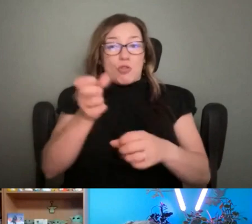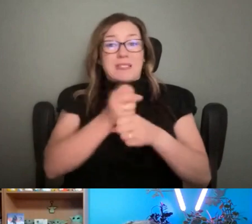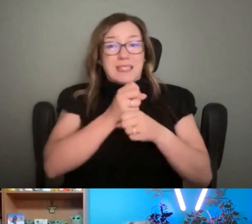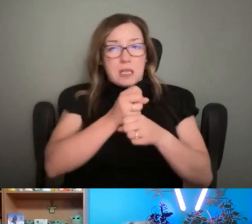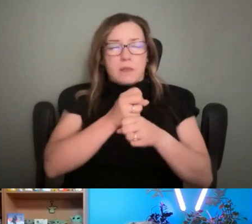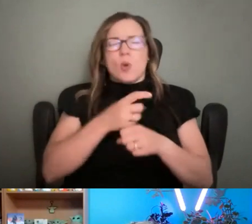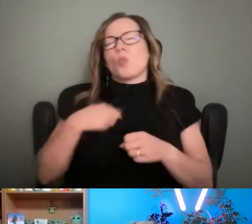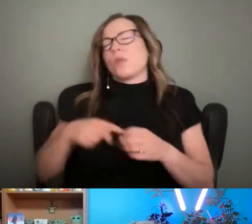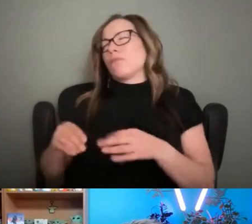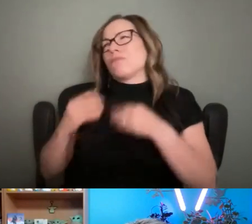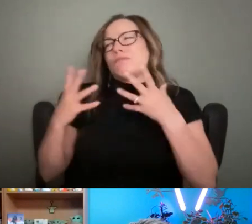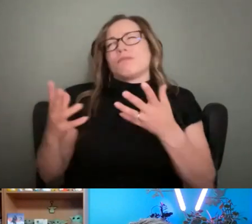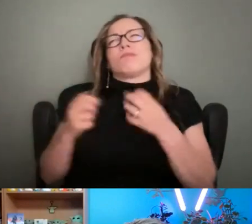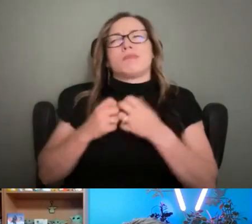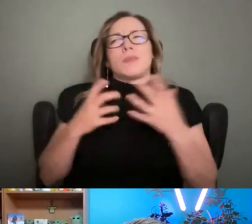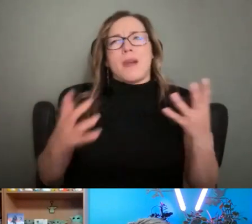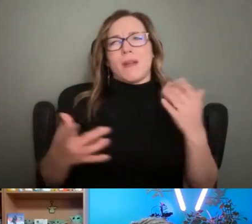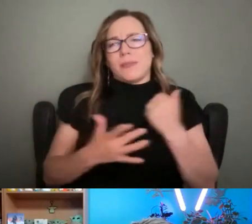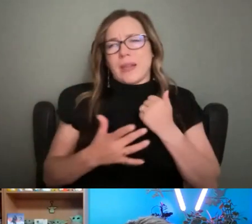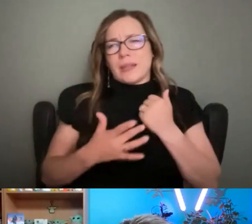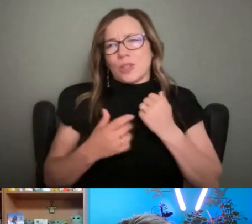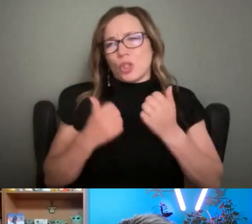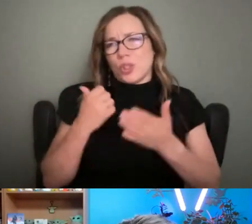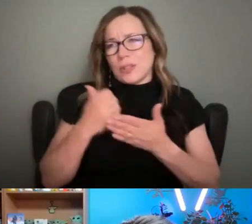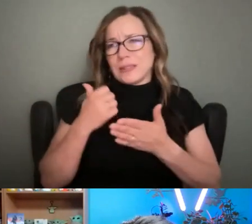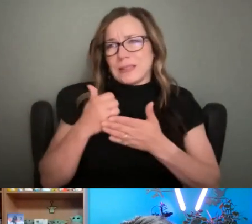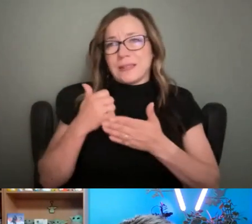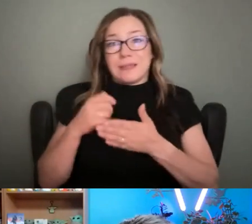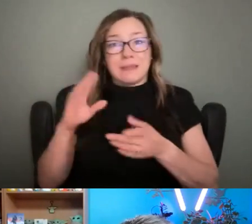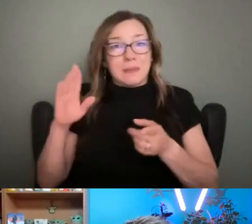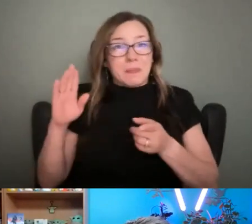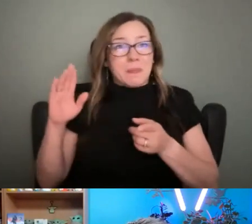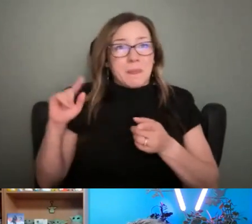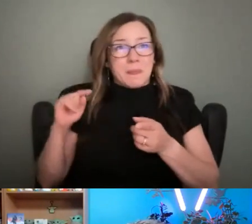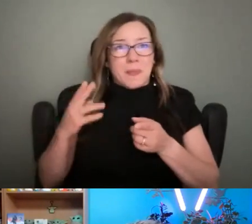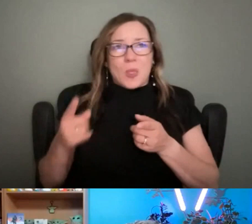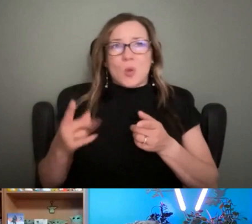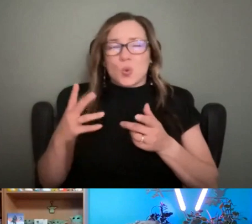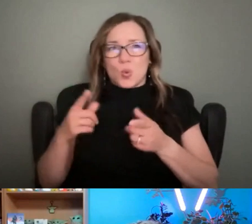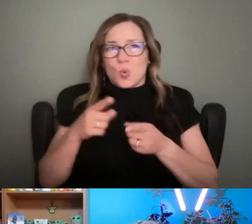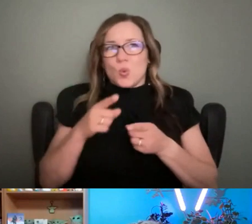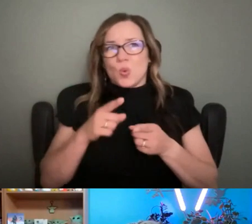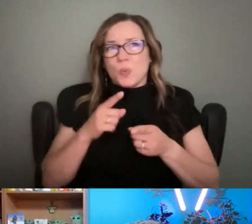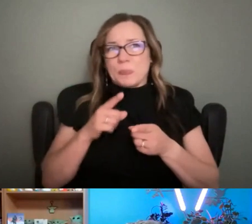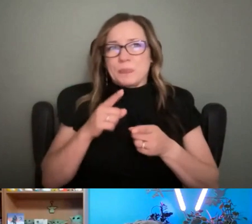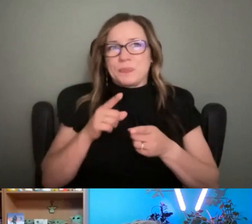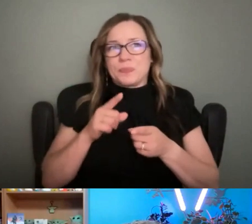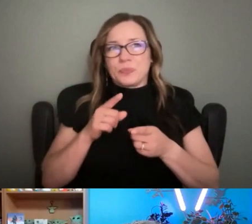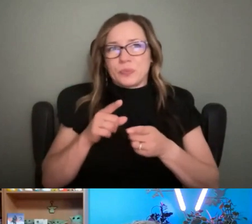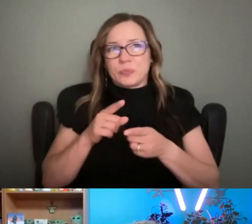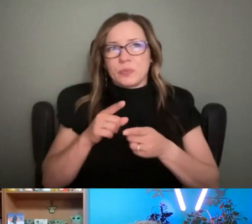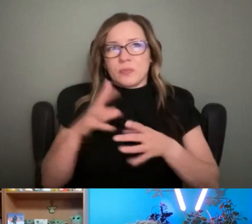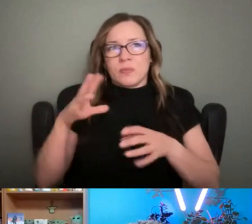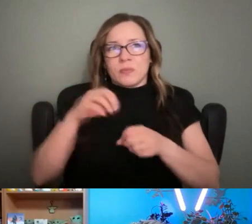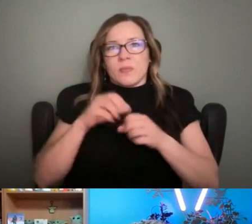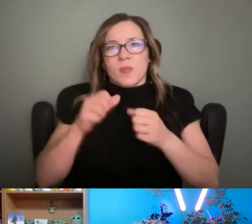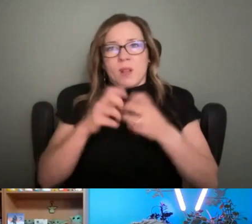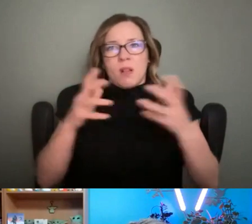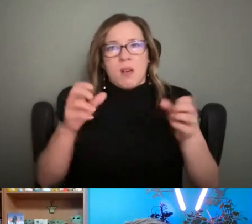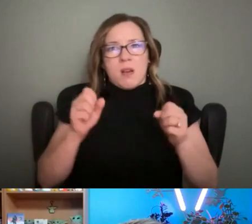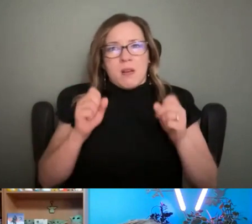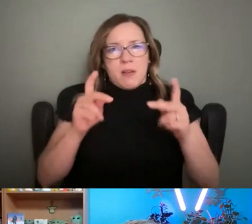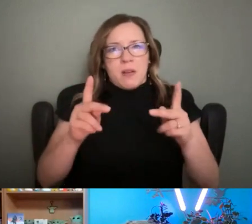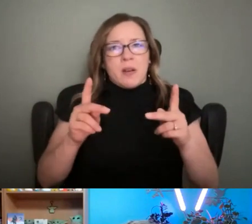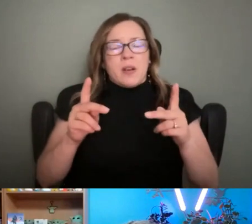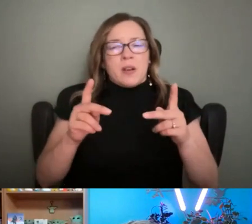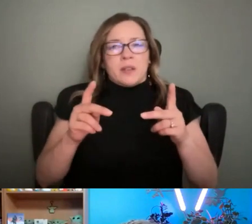technical assistance. Beth, you participate in a lot of our opportunities. So